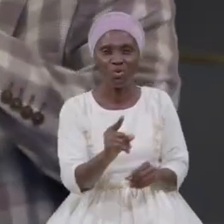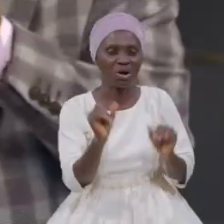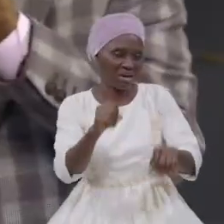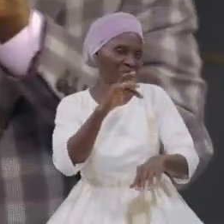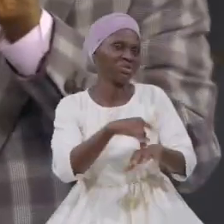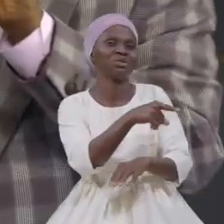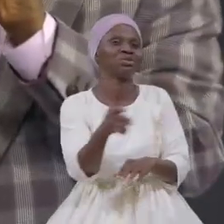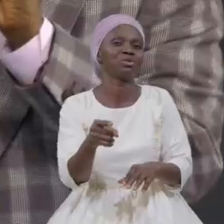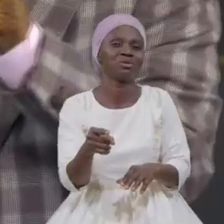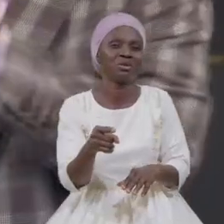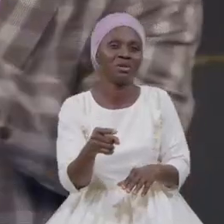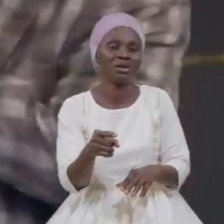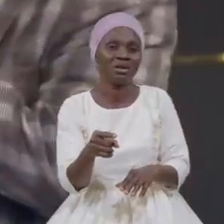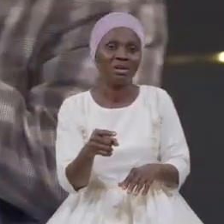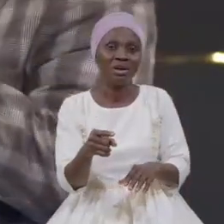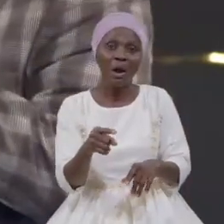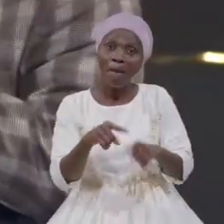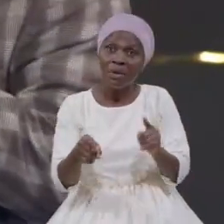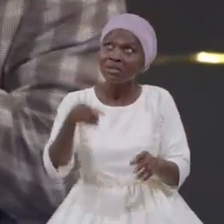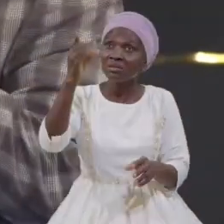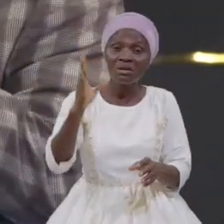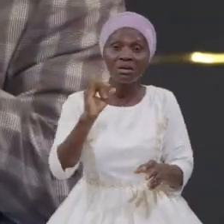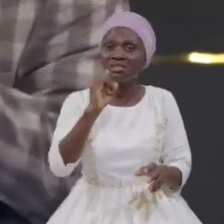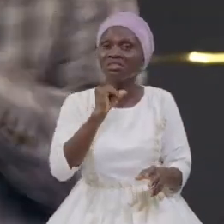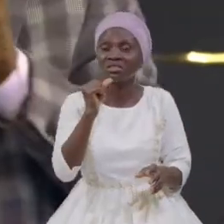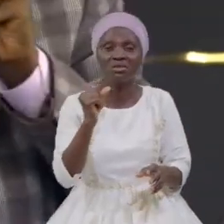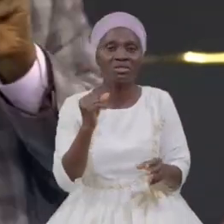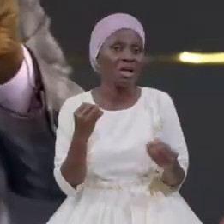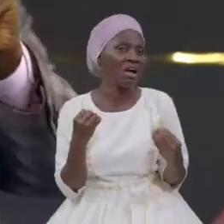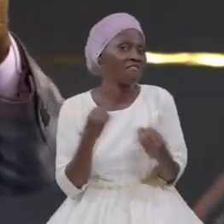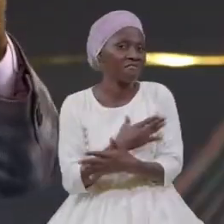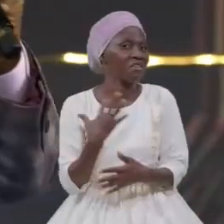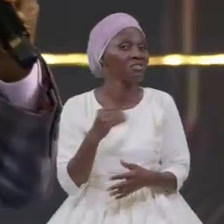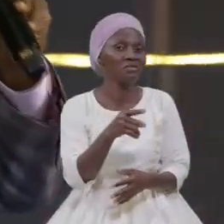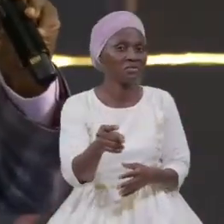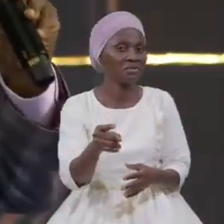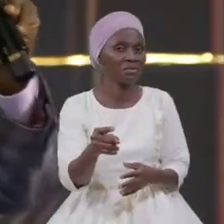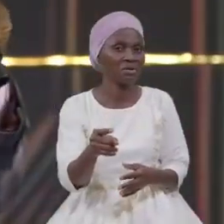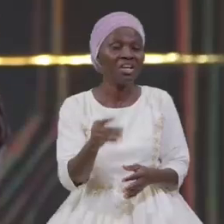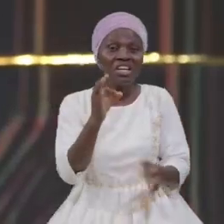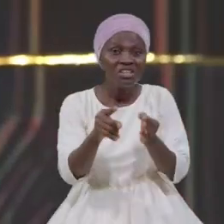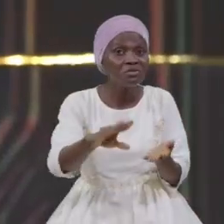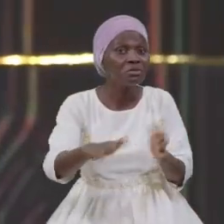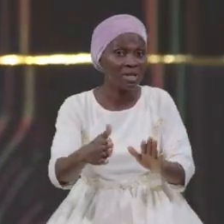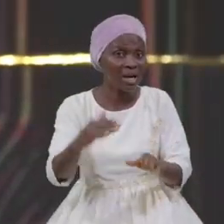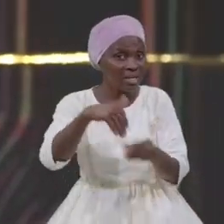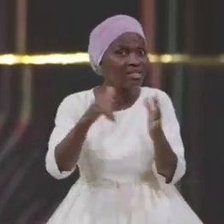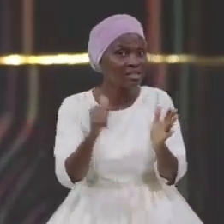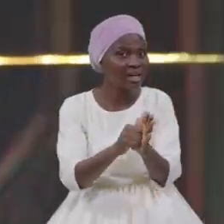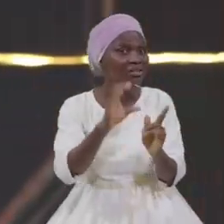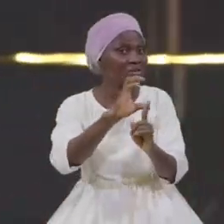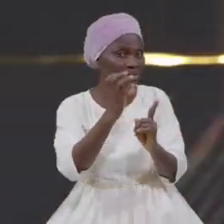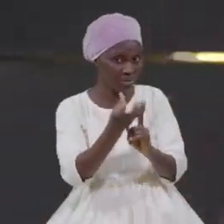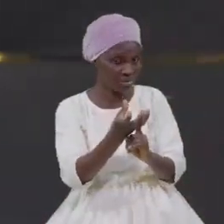But God is not afraid of his creatures. If you die in that condition, even though